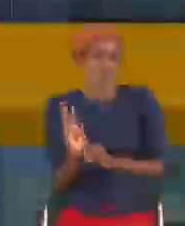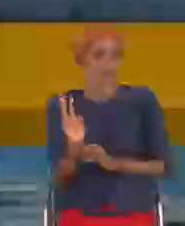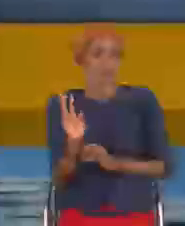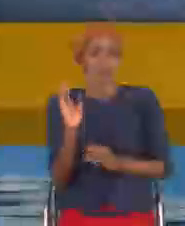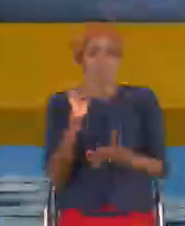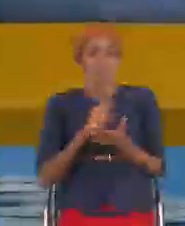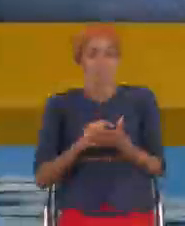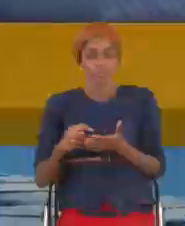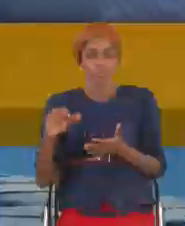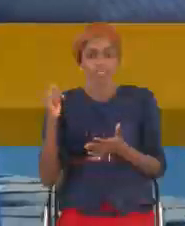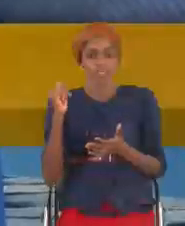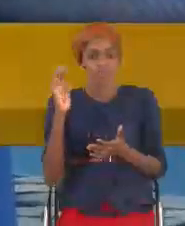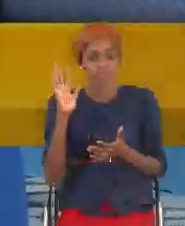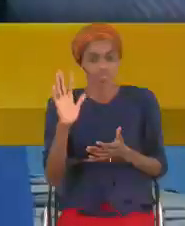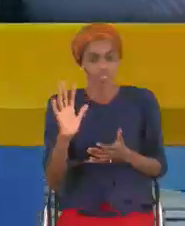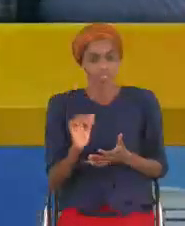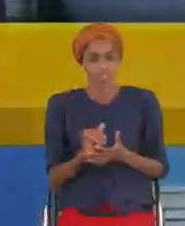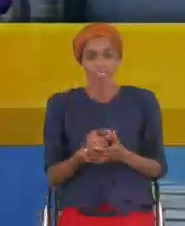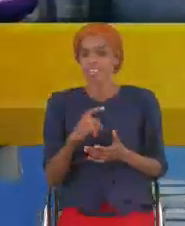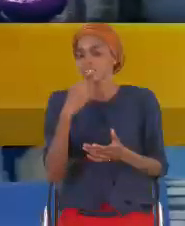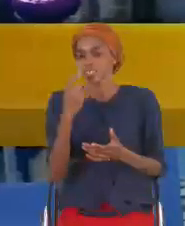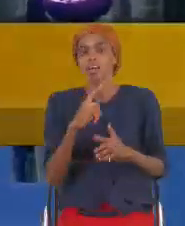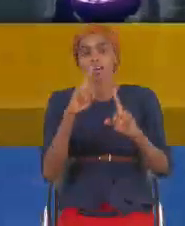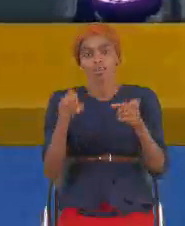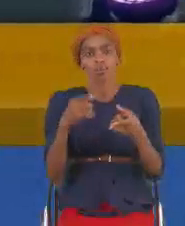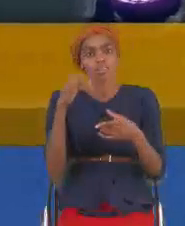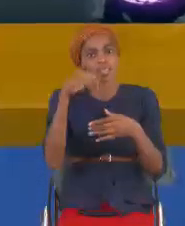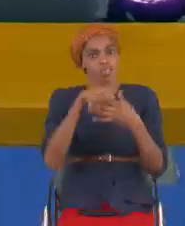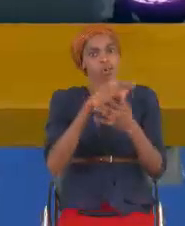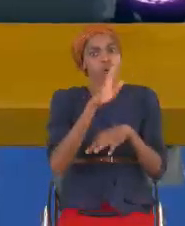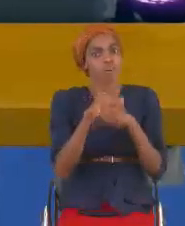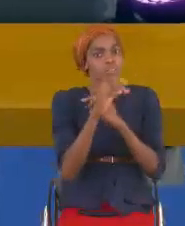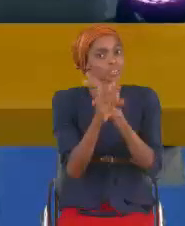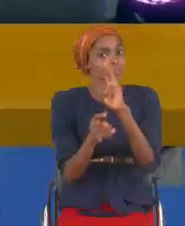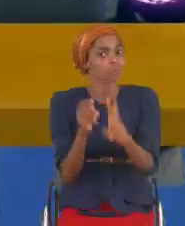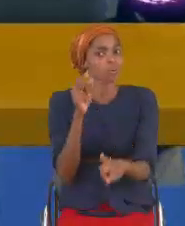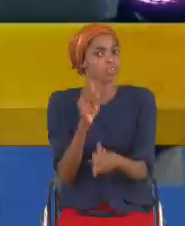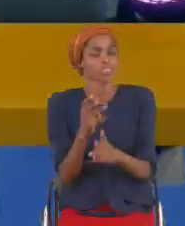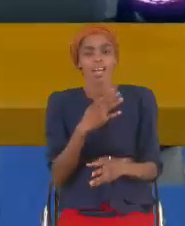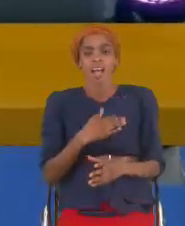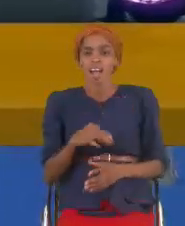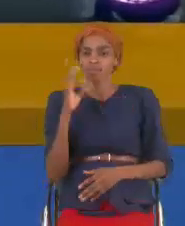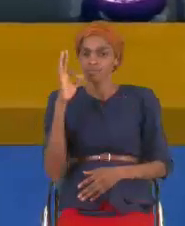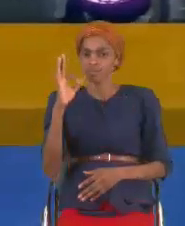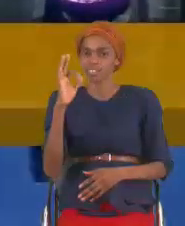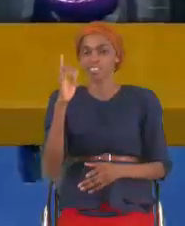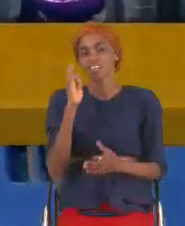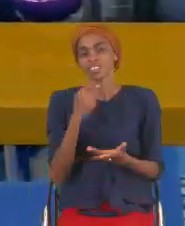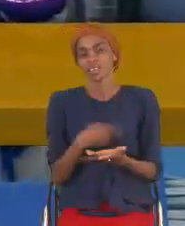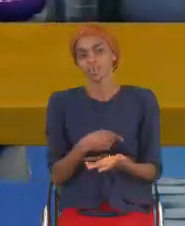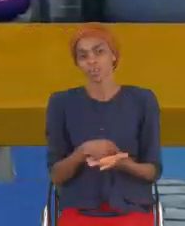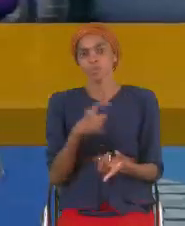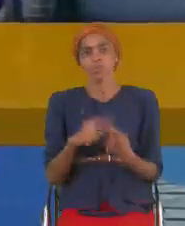reading from verse 15, it says, go ye into all the world and preach the gospel